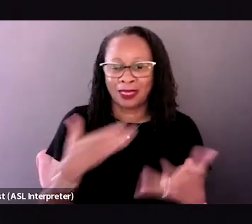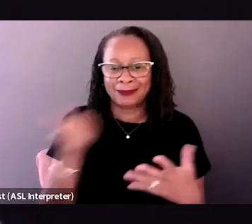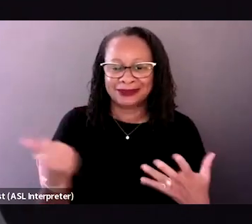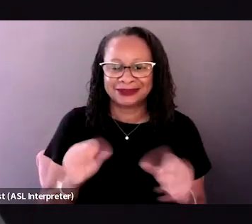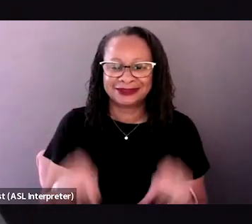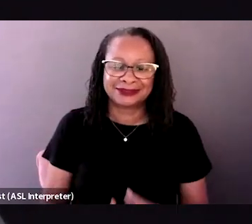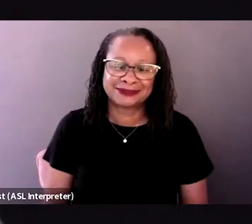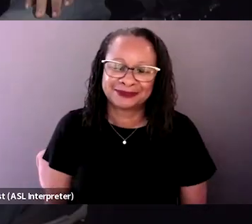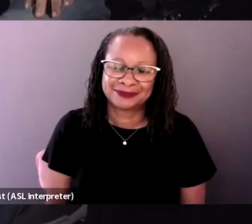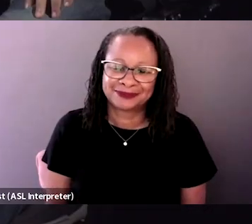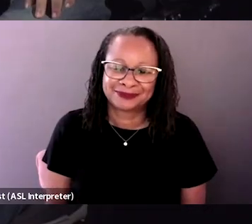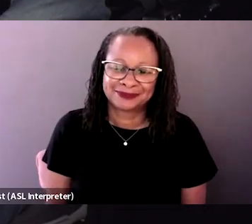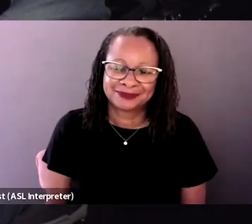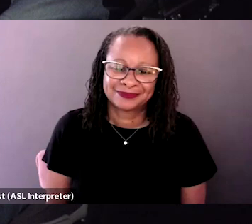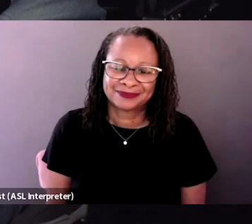all the best.